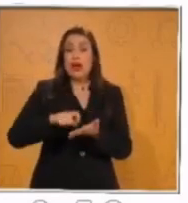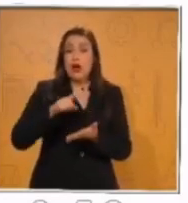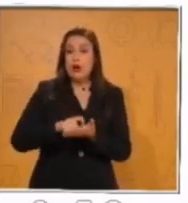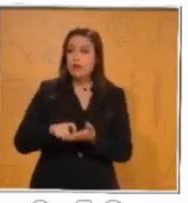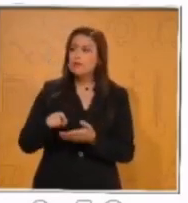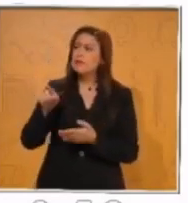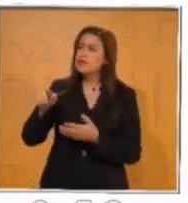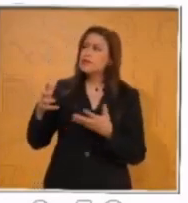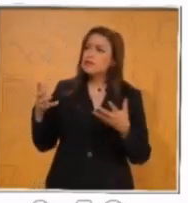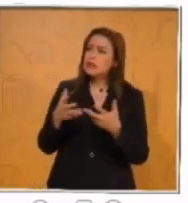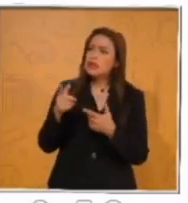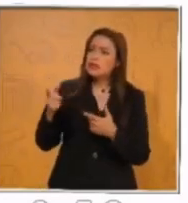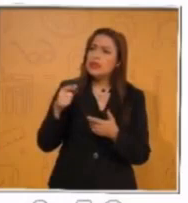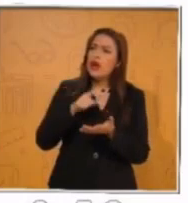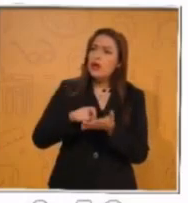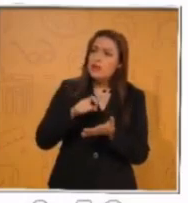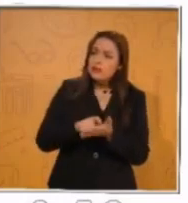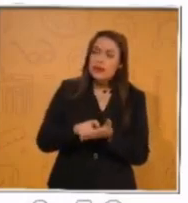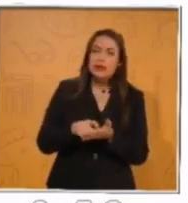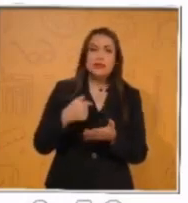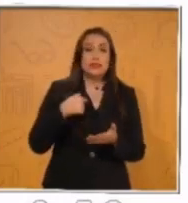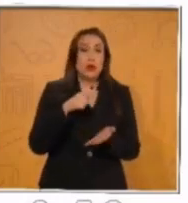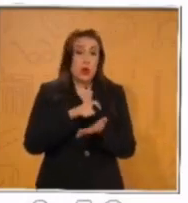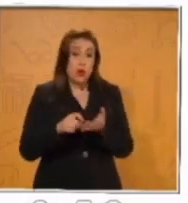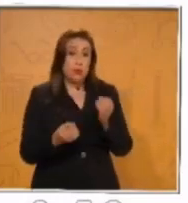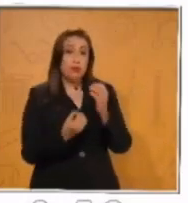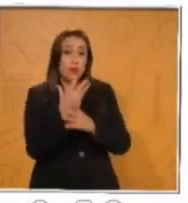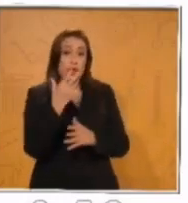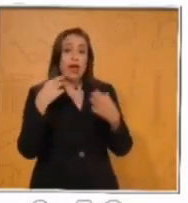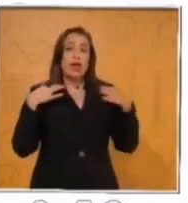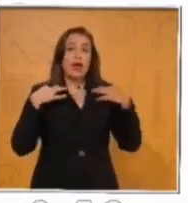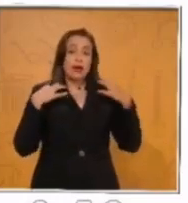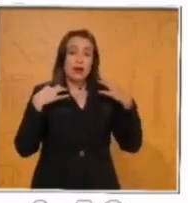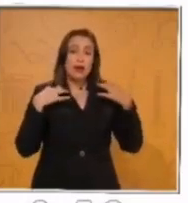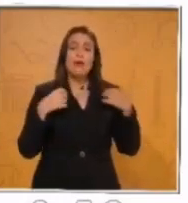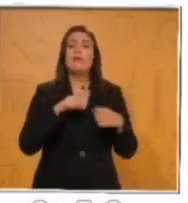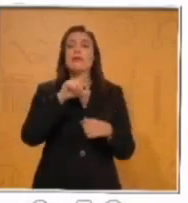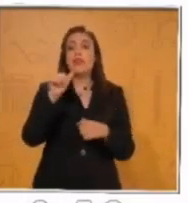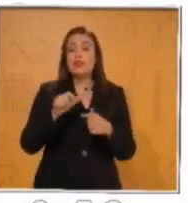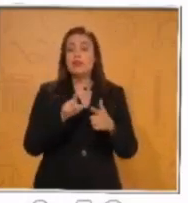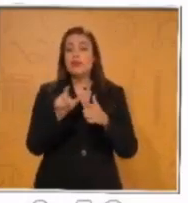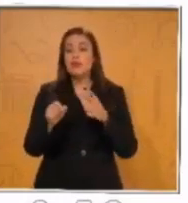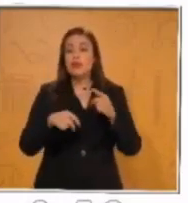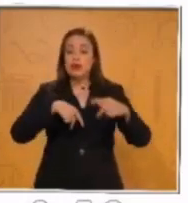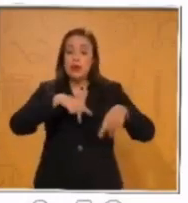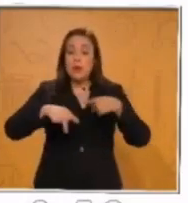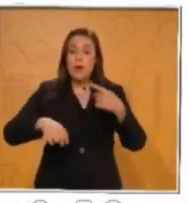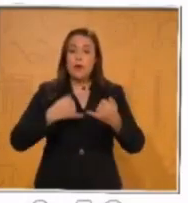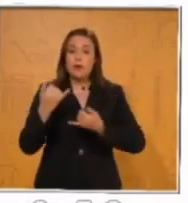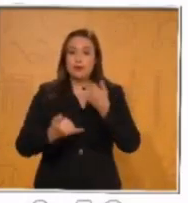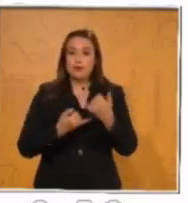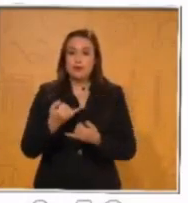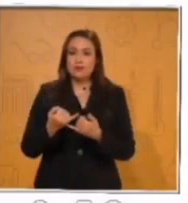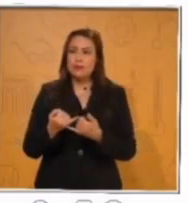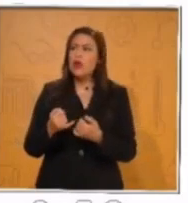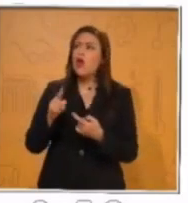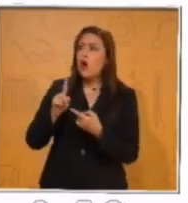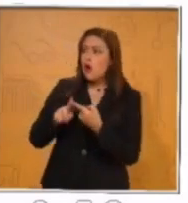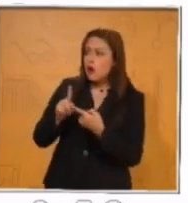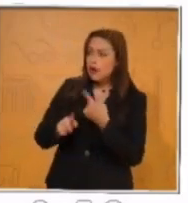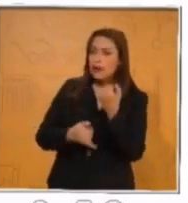What did you buy? I bought some new clothes. I also played soccer. Who did you play